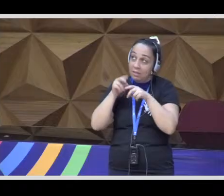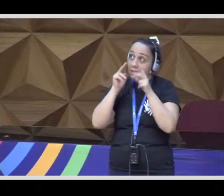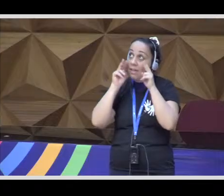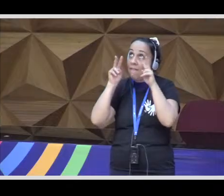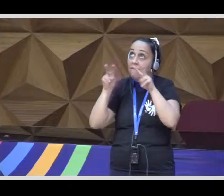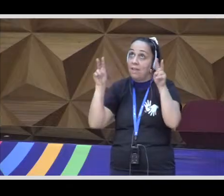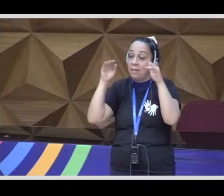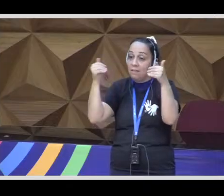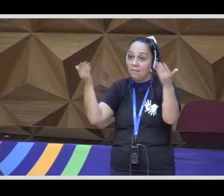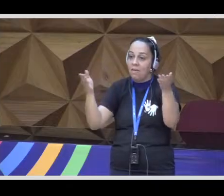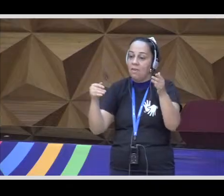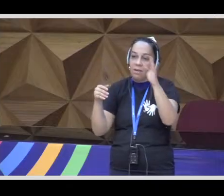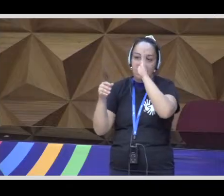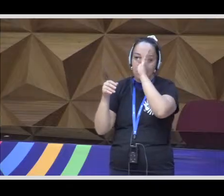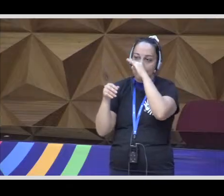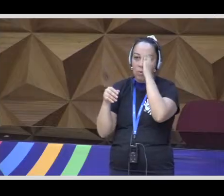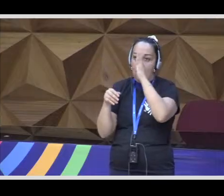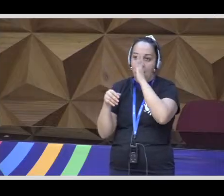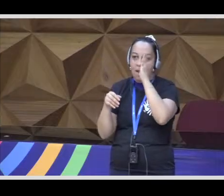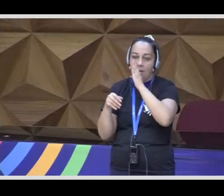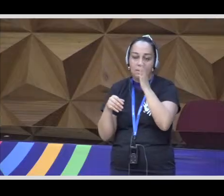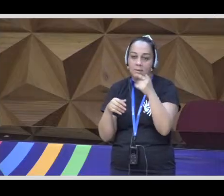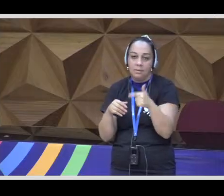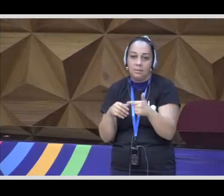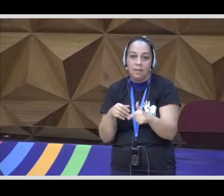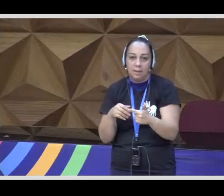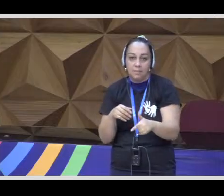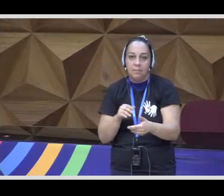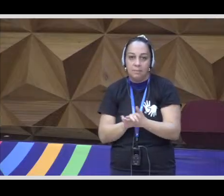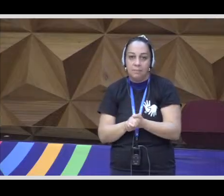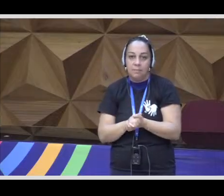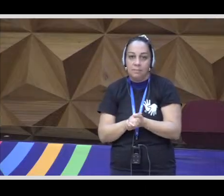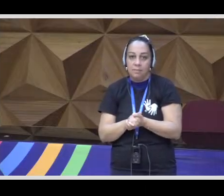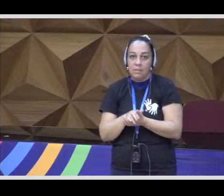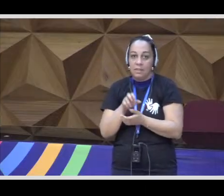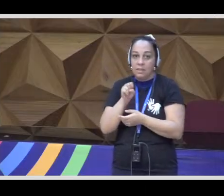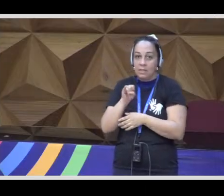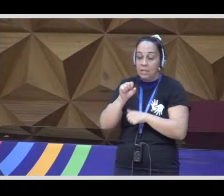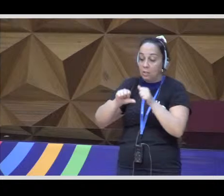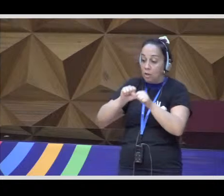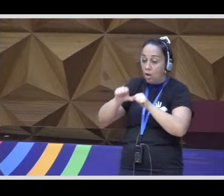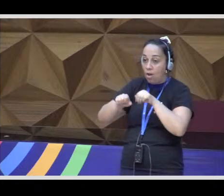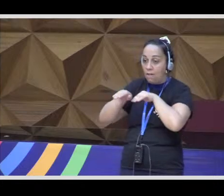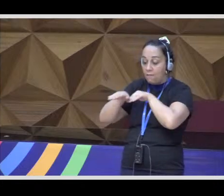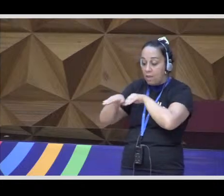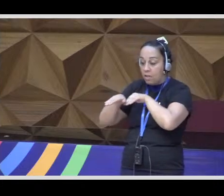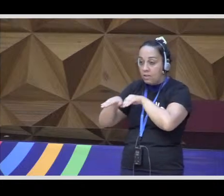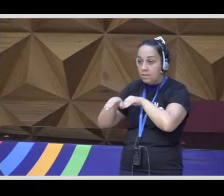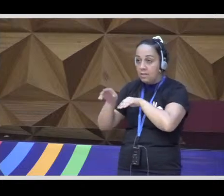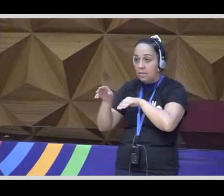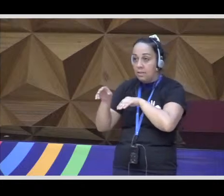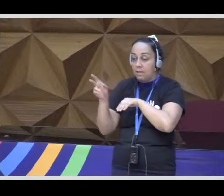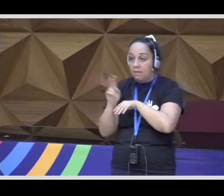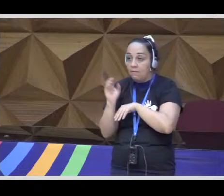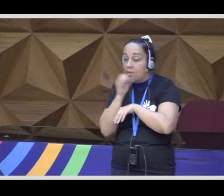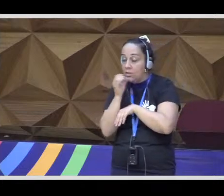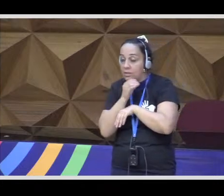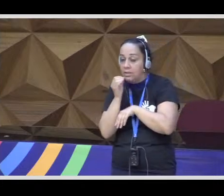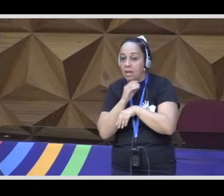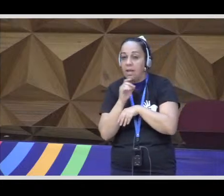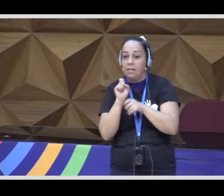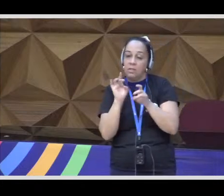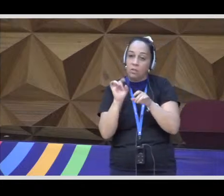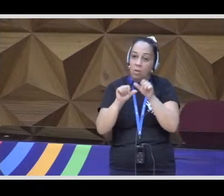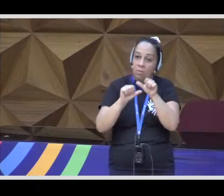making changes in the speed. So by only showing the accelerations and the decelerations, we remove a lot of the